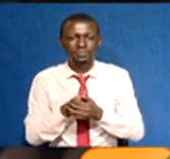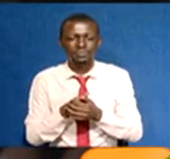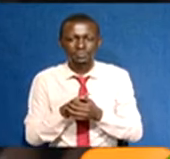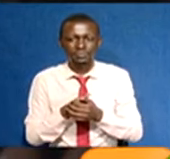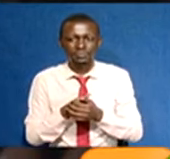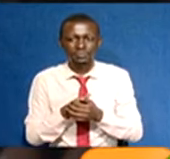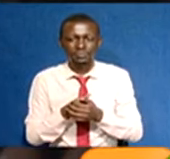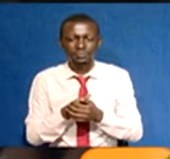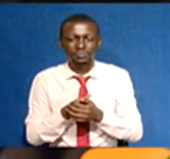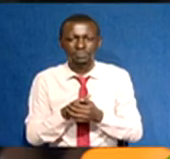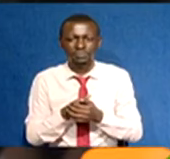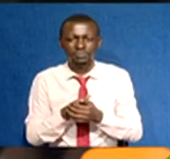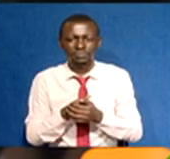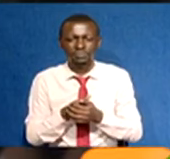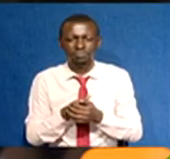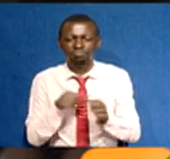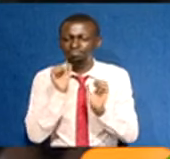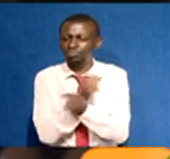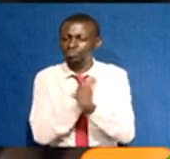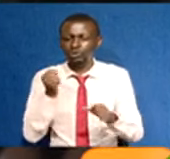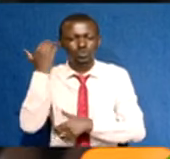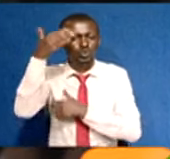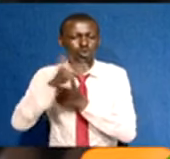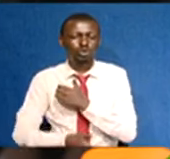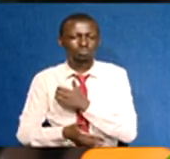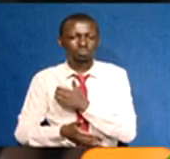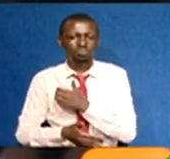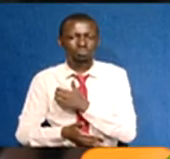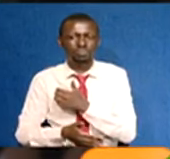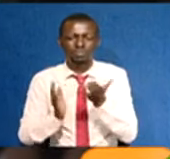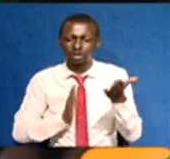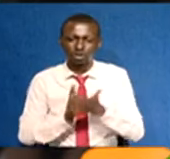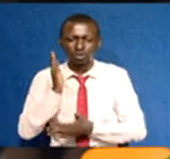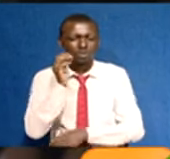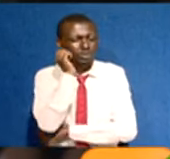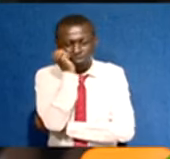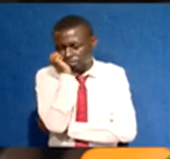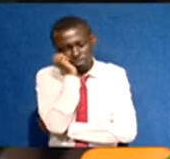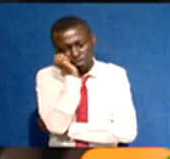not and cannot end with grief.